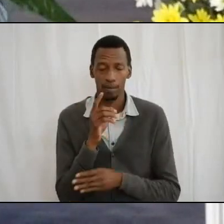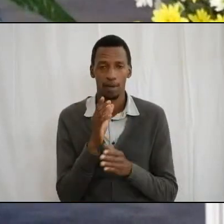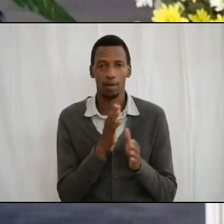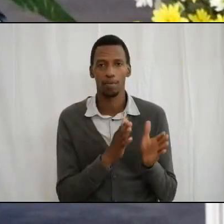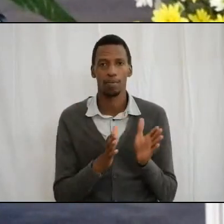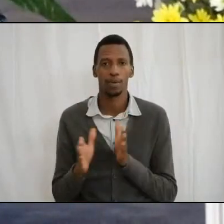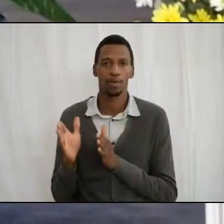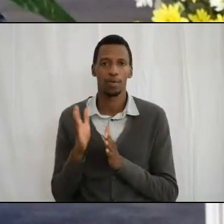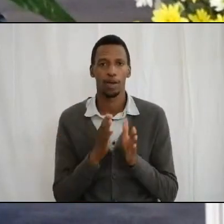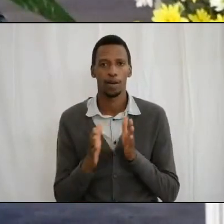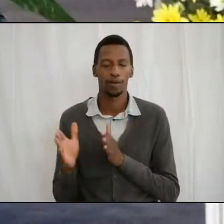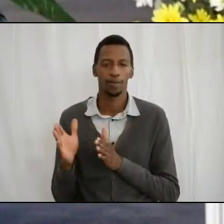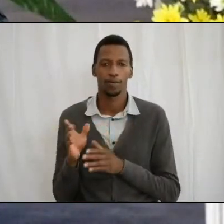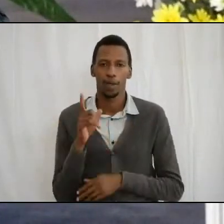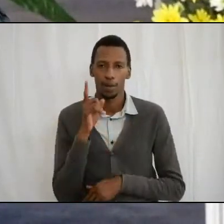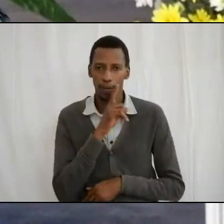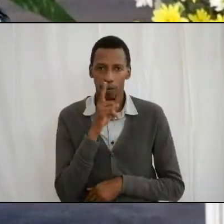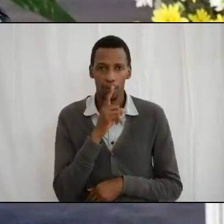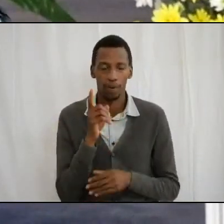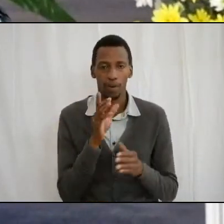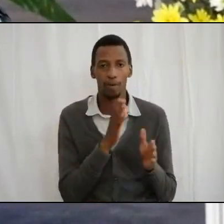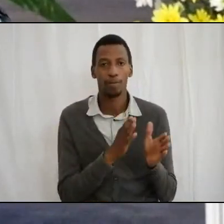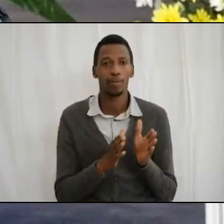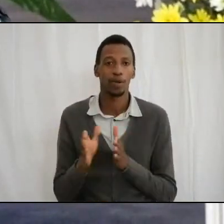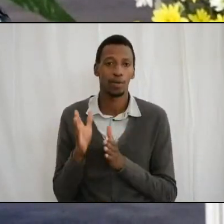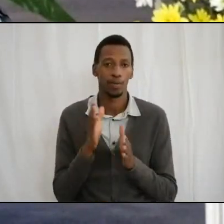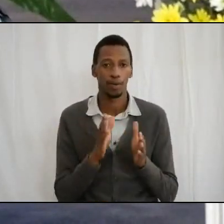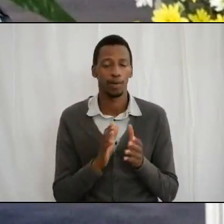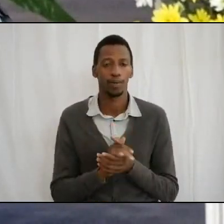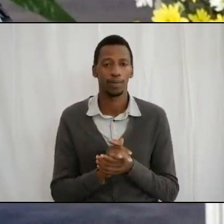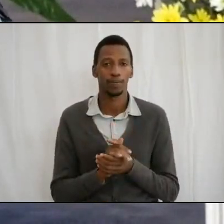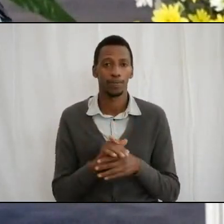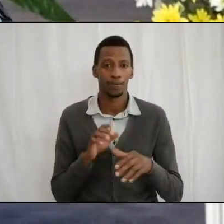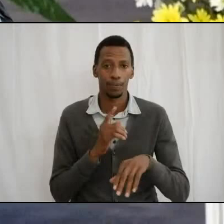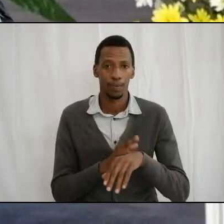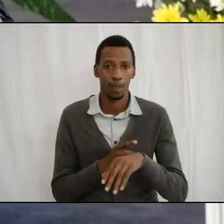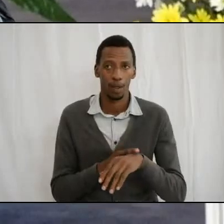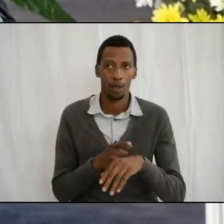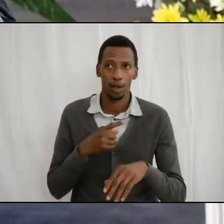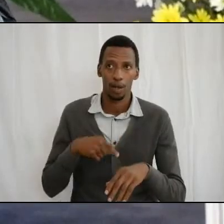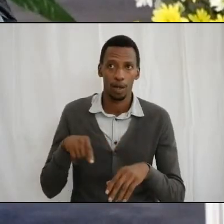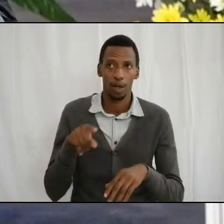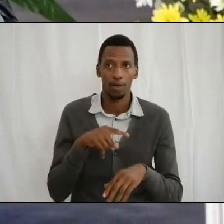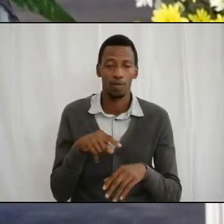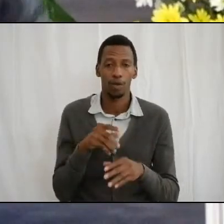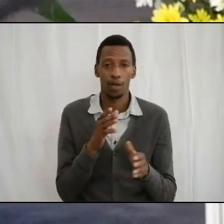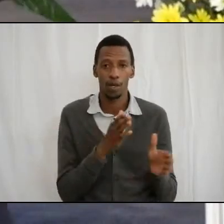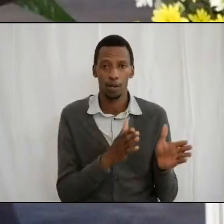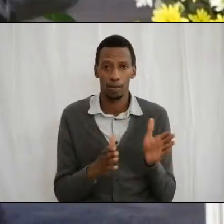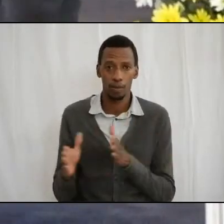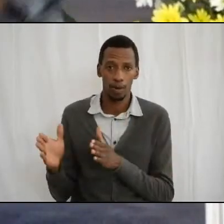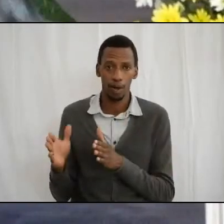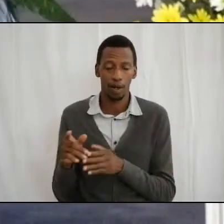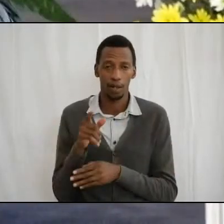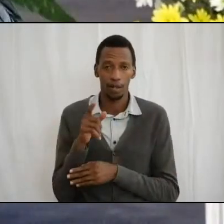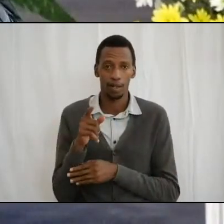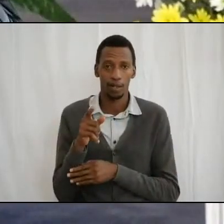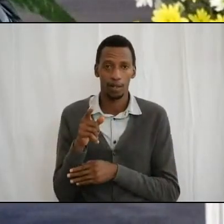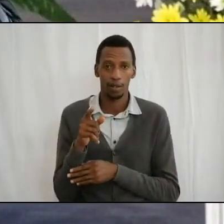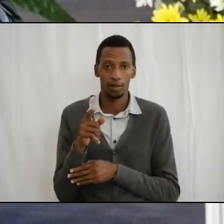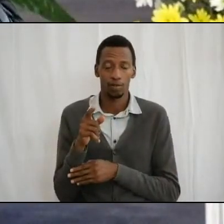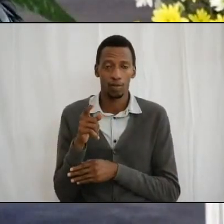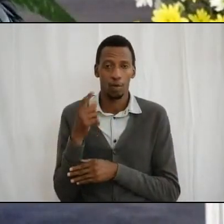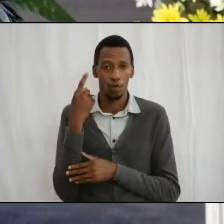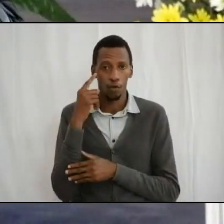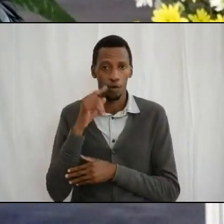They ruthlessly prepare. When we planned this expedition to summit Mount